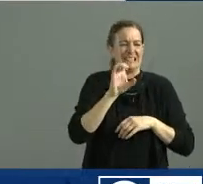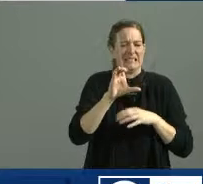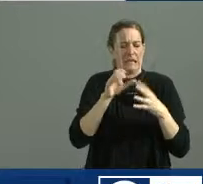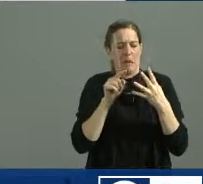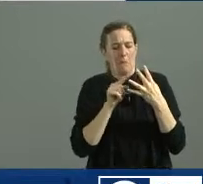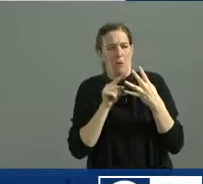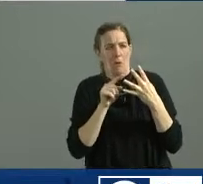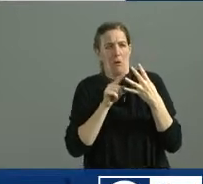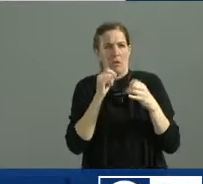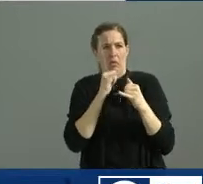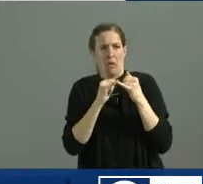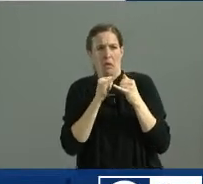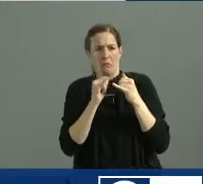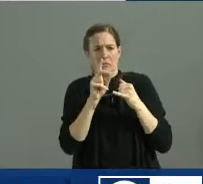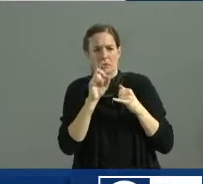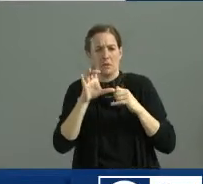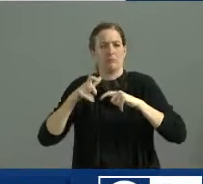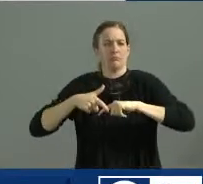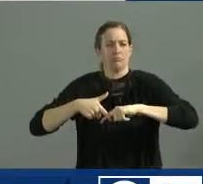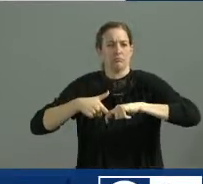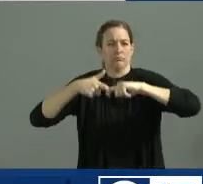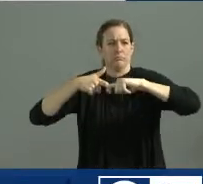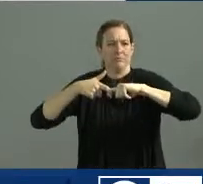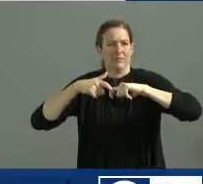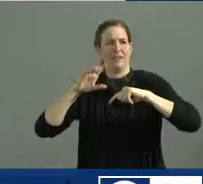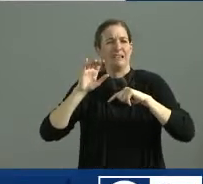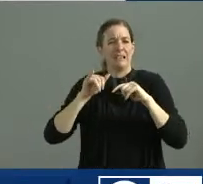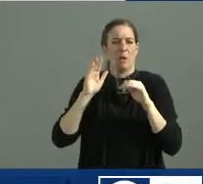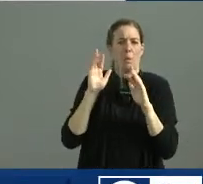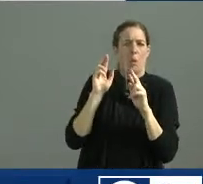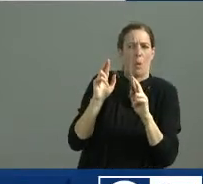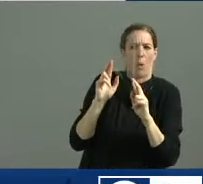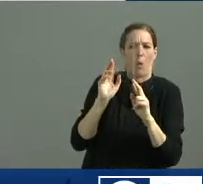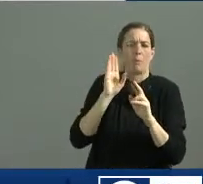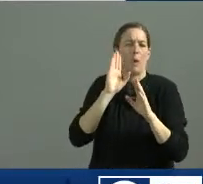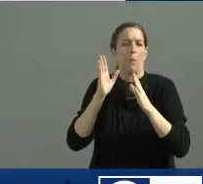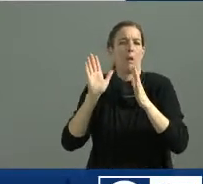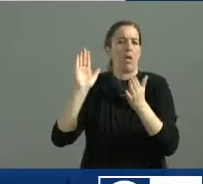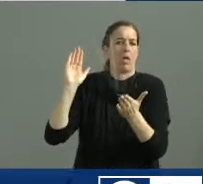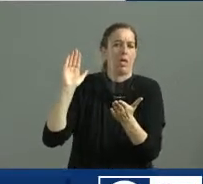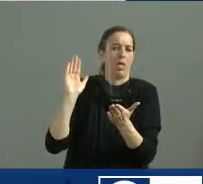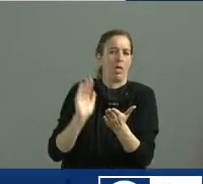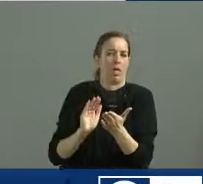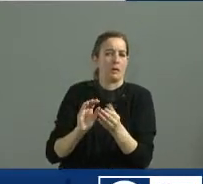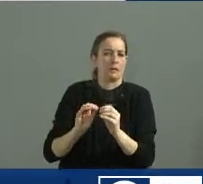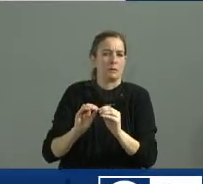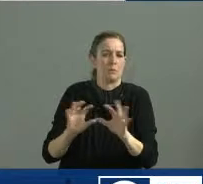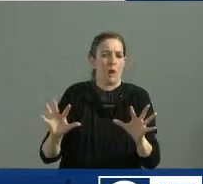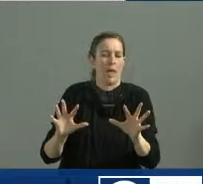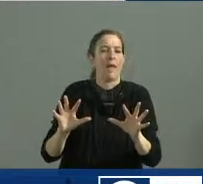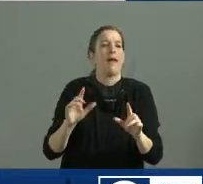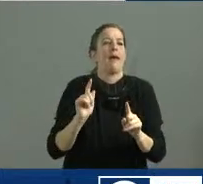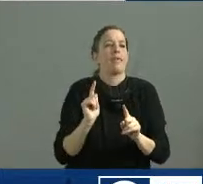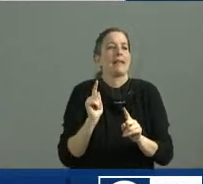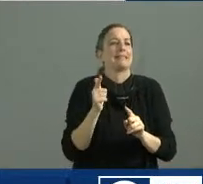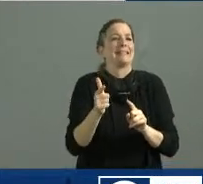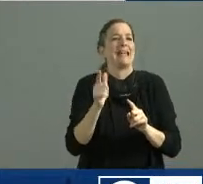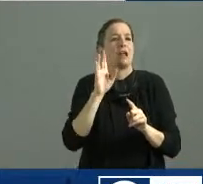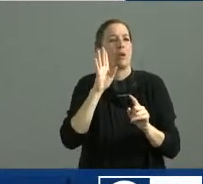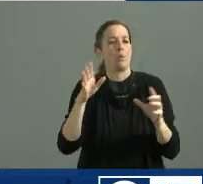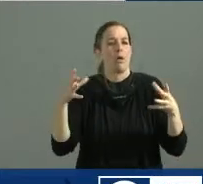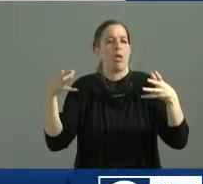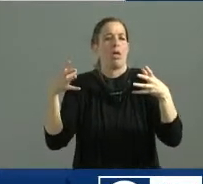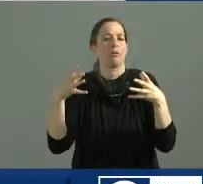winter, in order to kind of break some of that up, and they were going to reconvene to talk about what to do with the